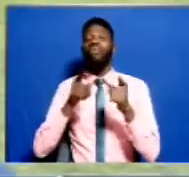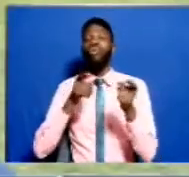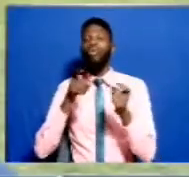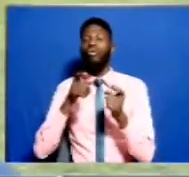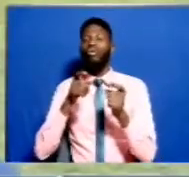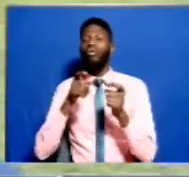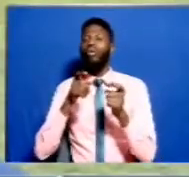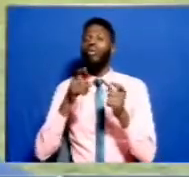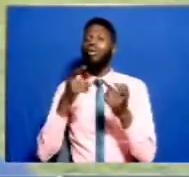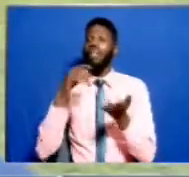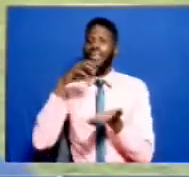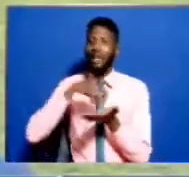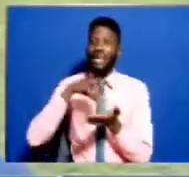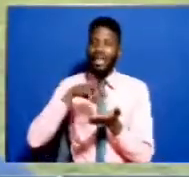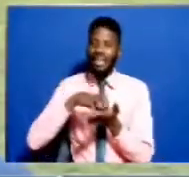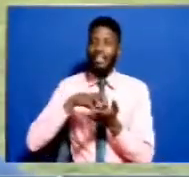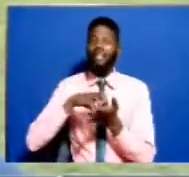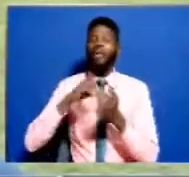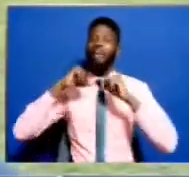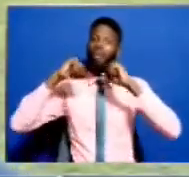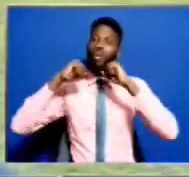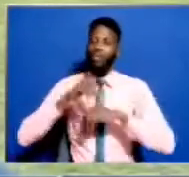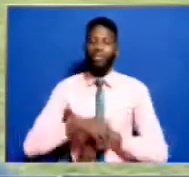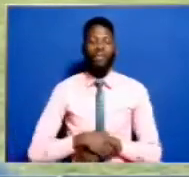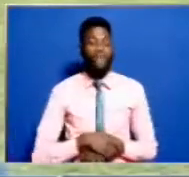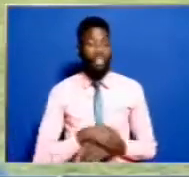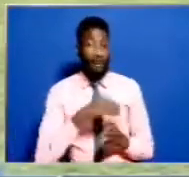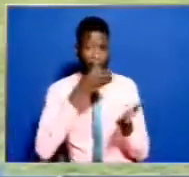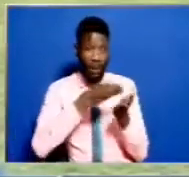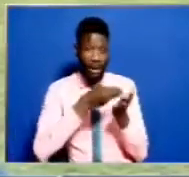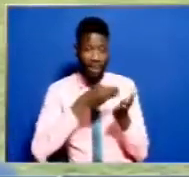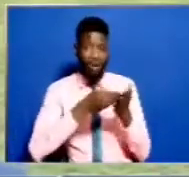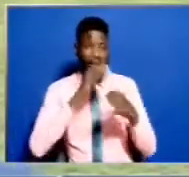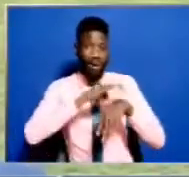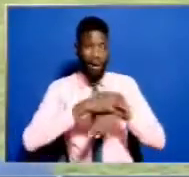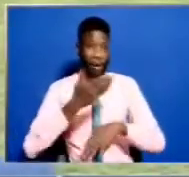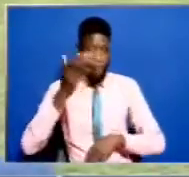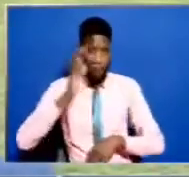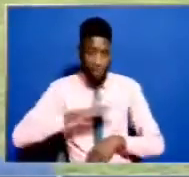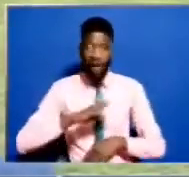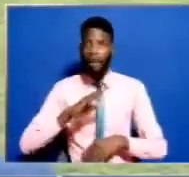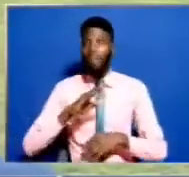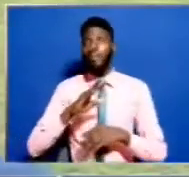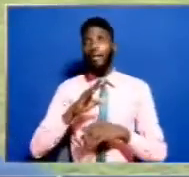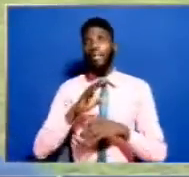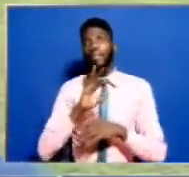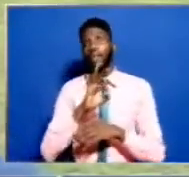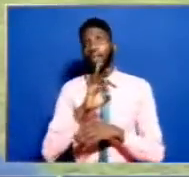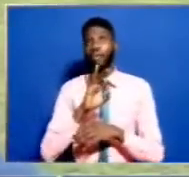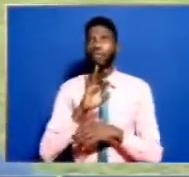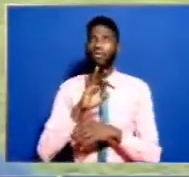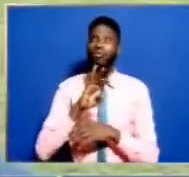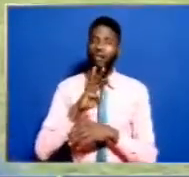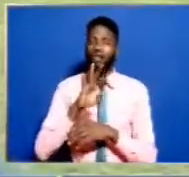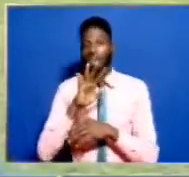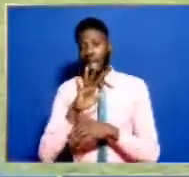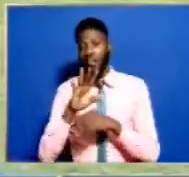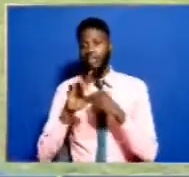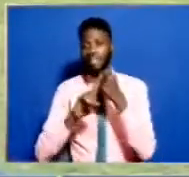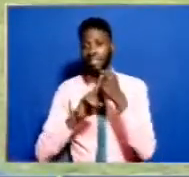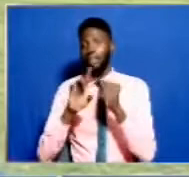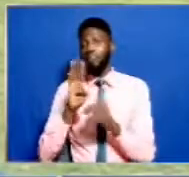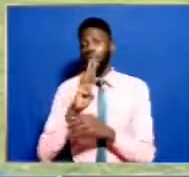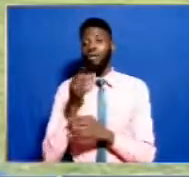which are being recovered, please give NACADA about 3, 4, 5, 6 billion shillings. It is important. It's urgent.